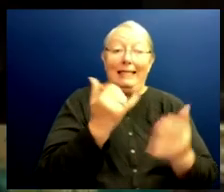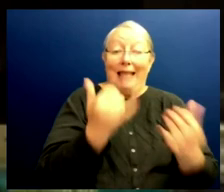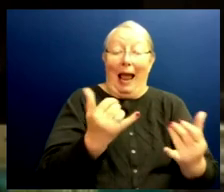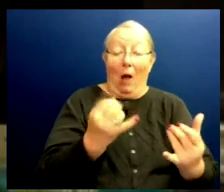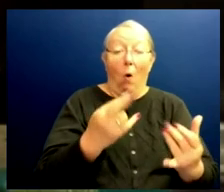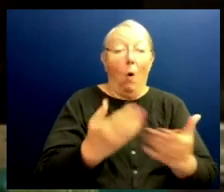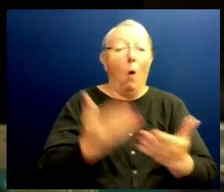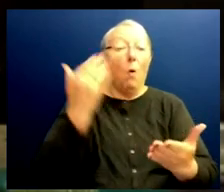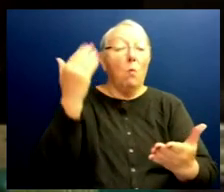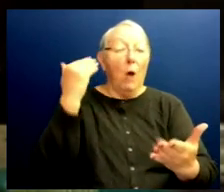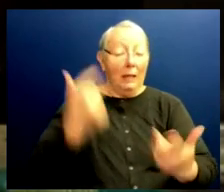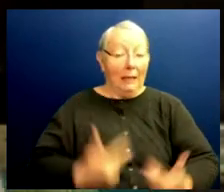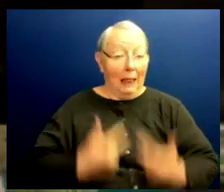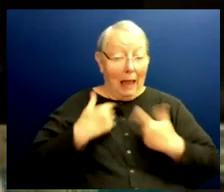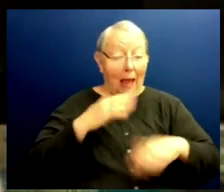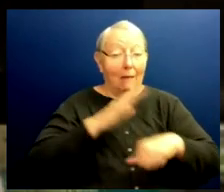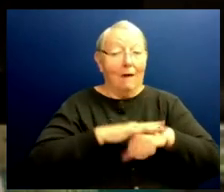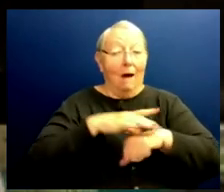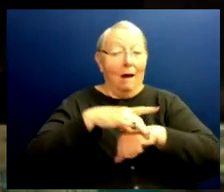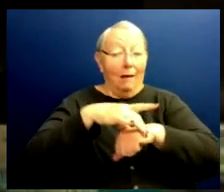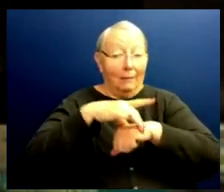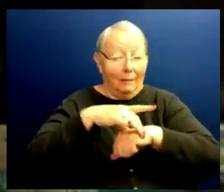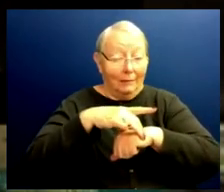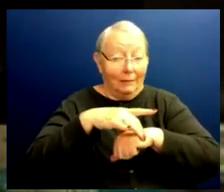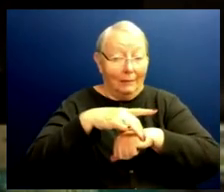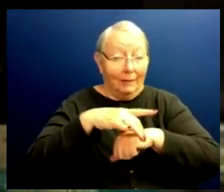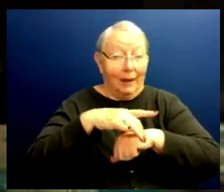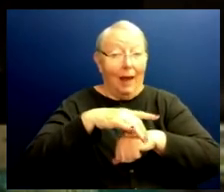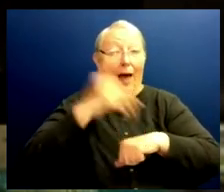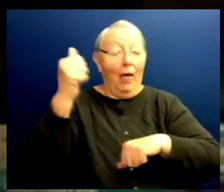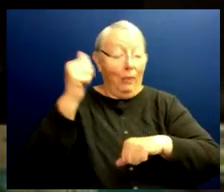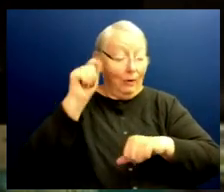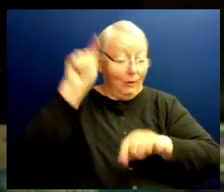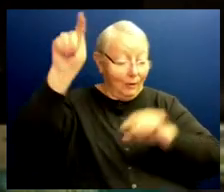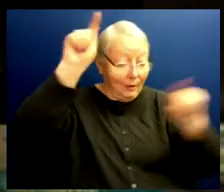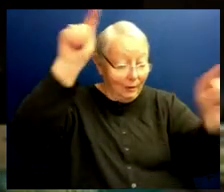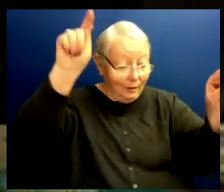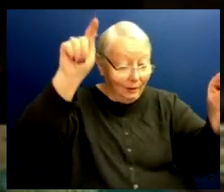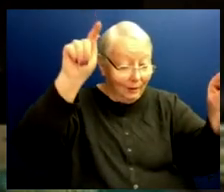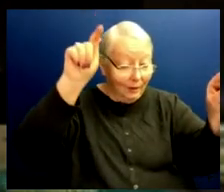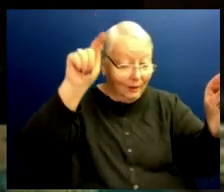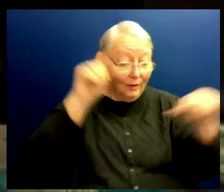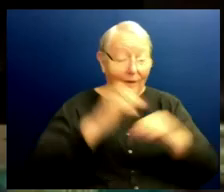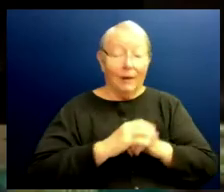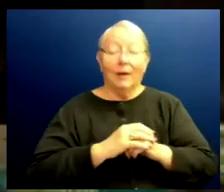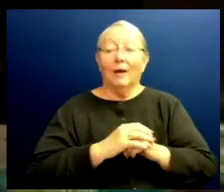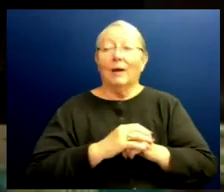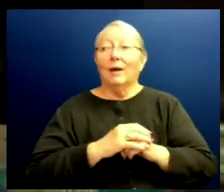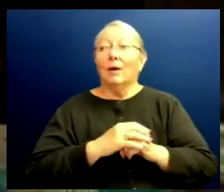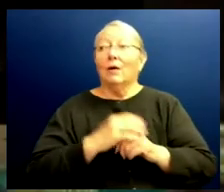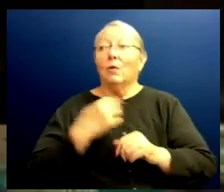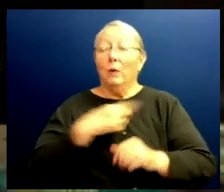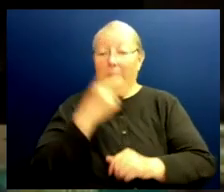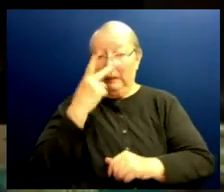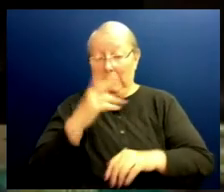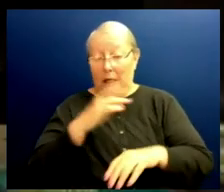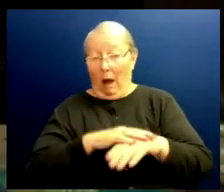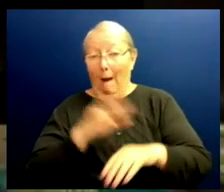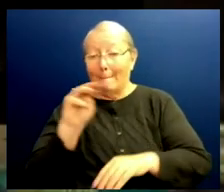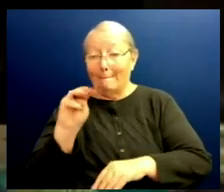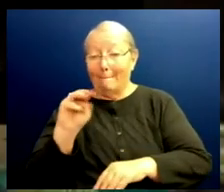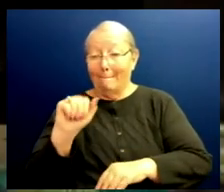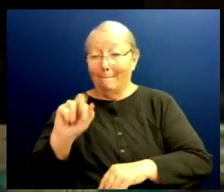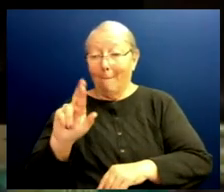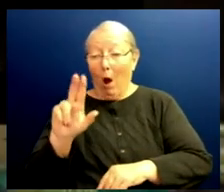There is no evidence for life anywhere other than on Earth. We've looked for it on Mars. Now, first of all, it's hard